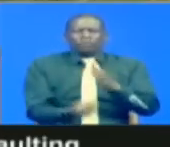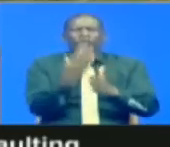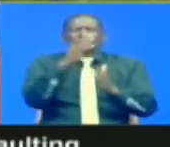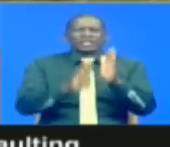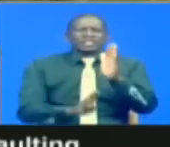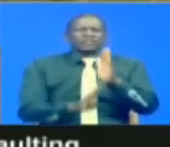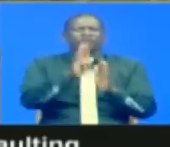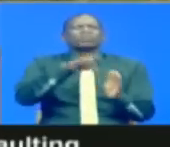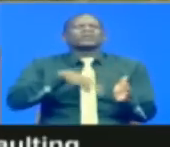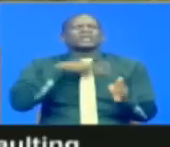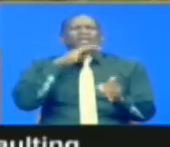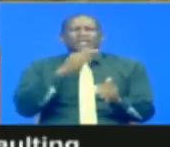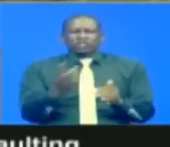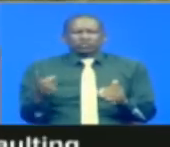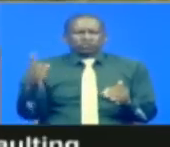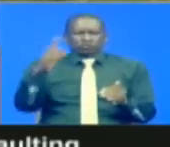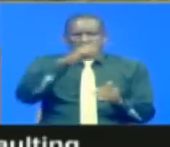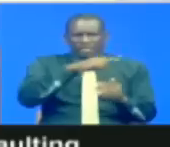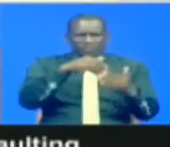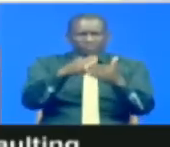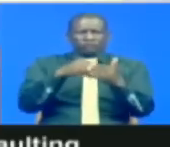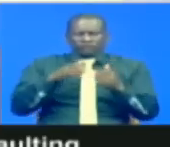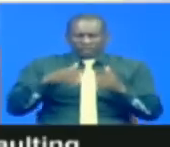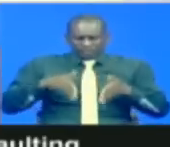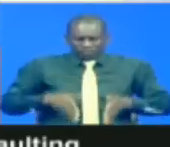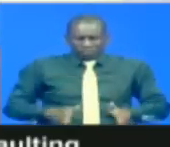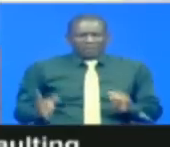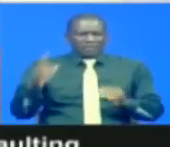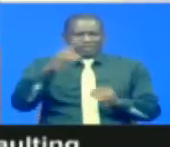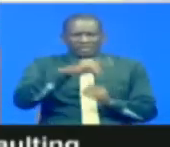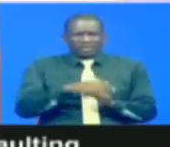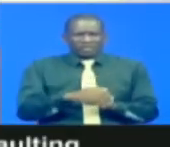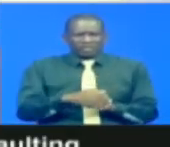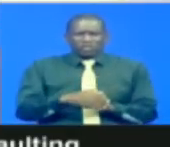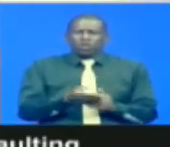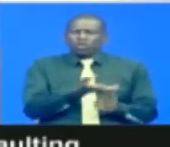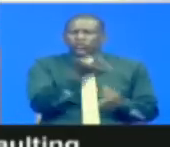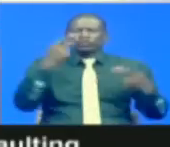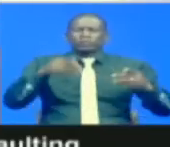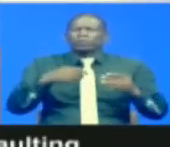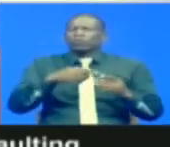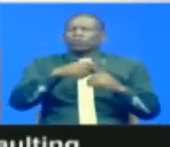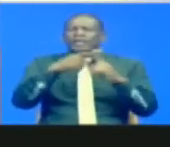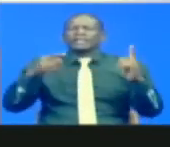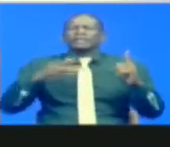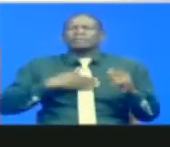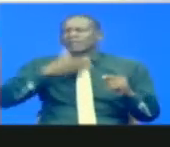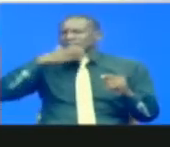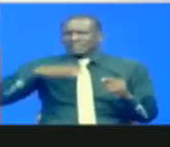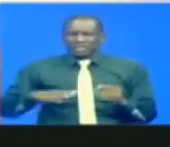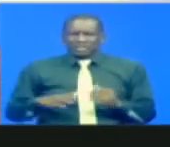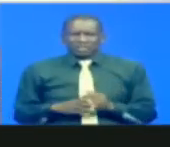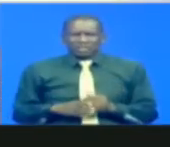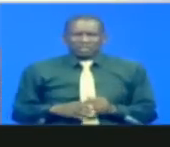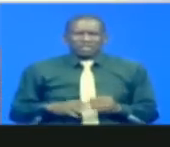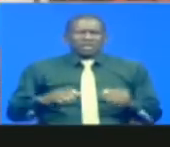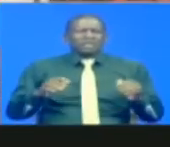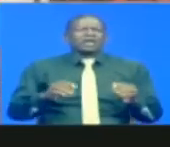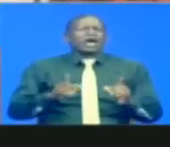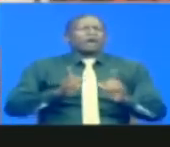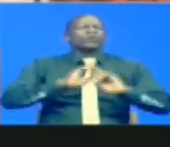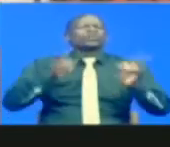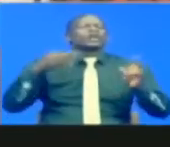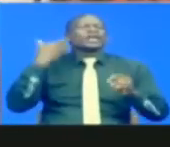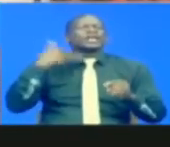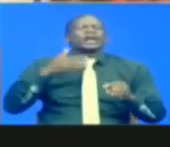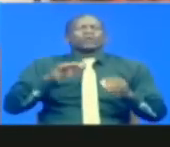died 2 days shy of his birthday. To my son's killers, I will not hate you.